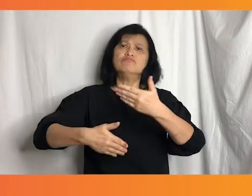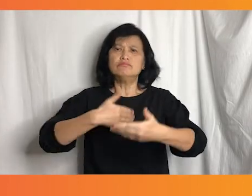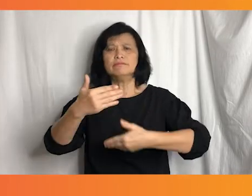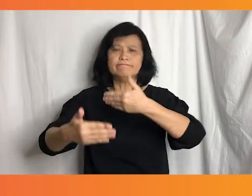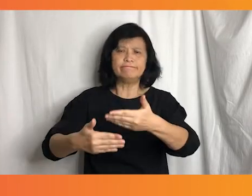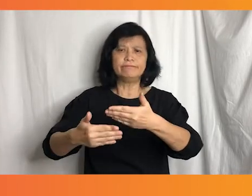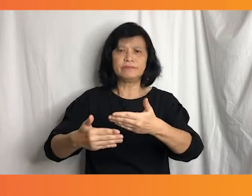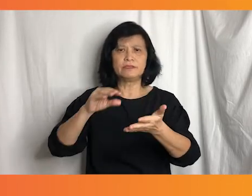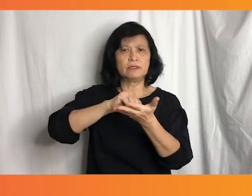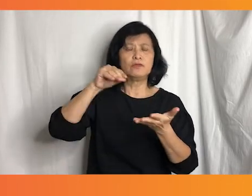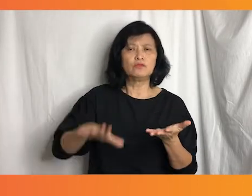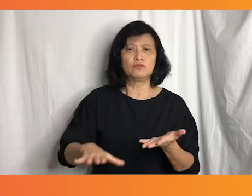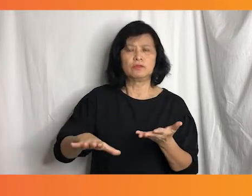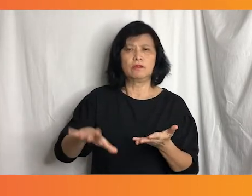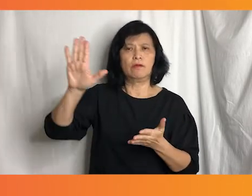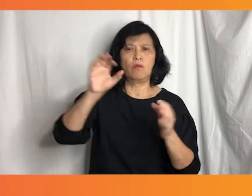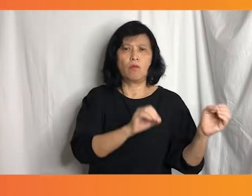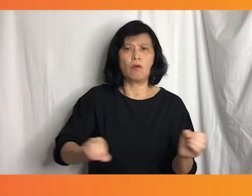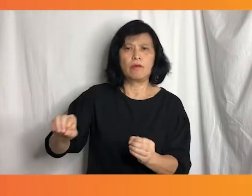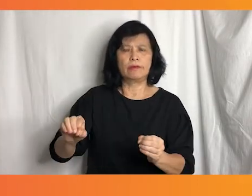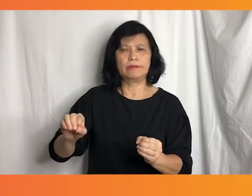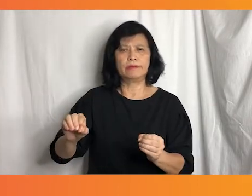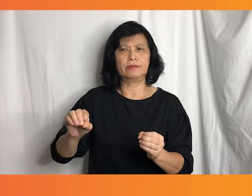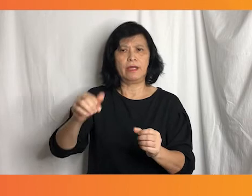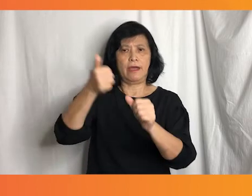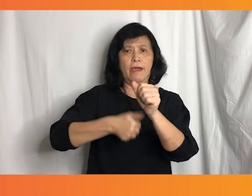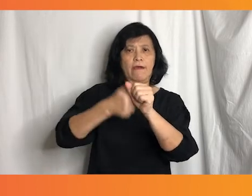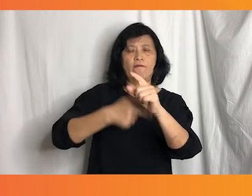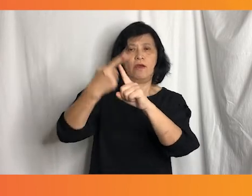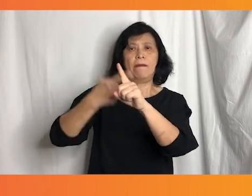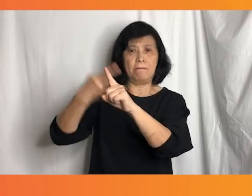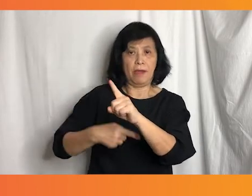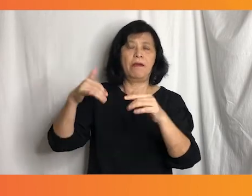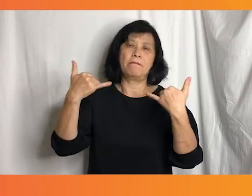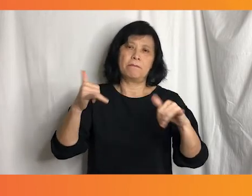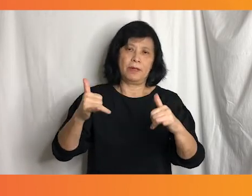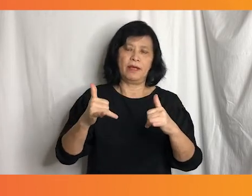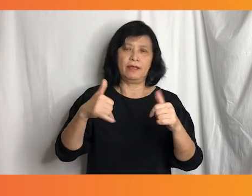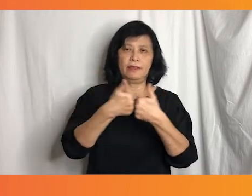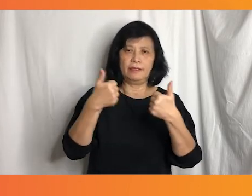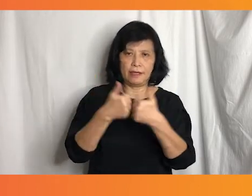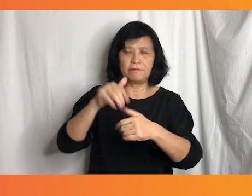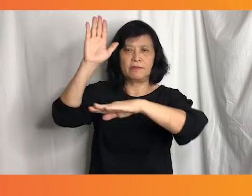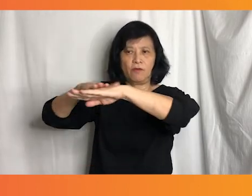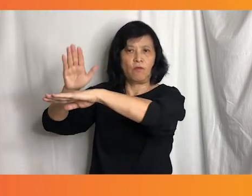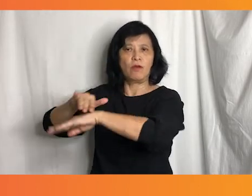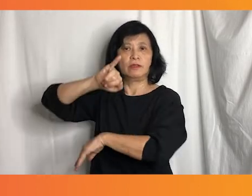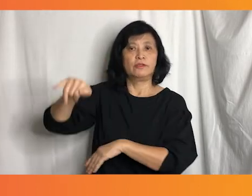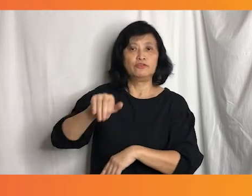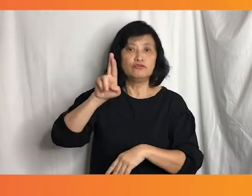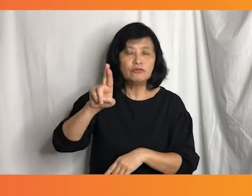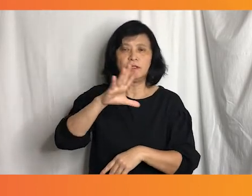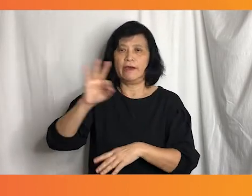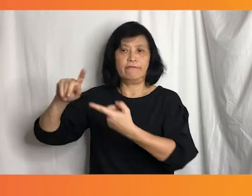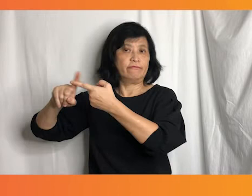the way, the students they organized about every month they played a game. So they invited their